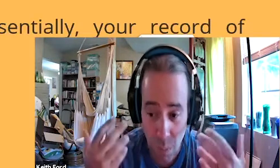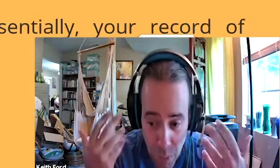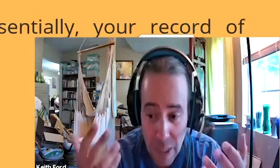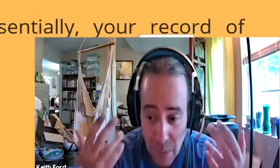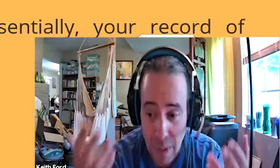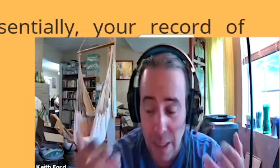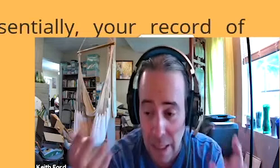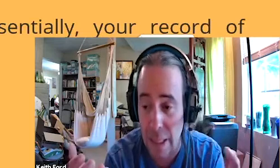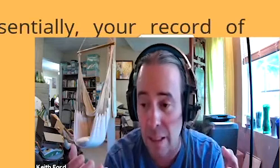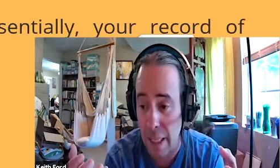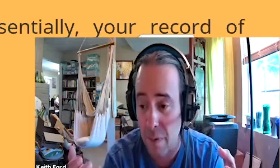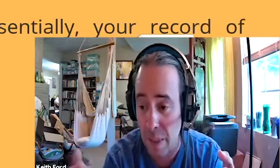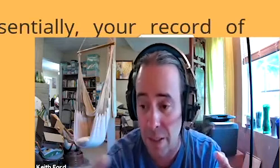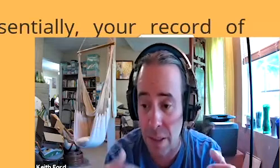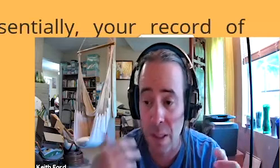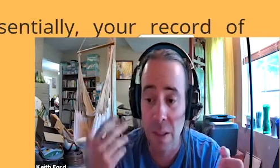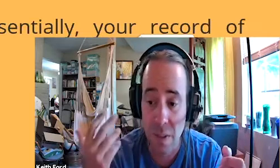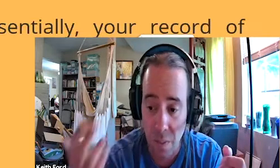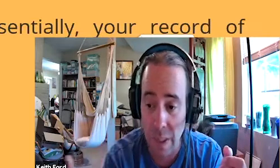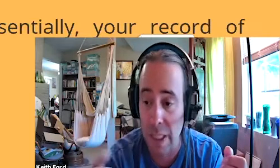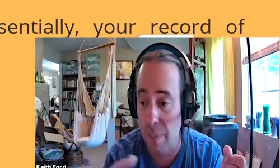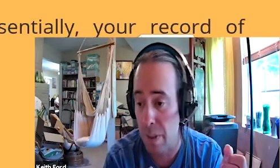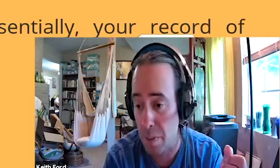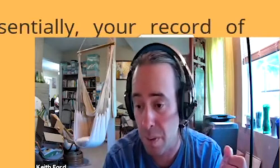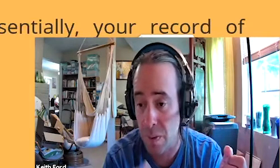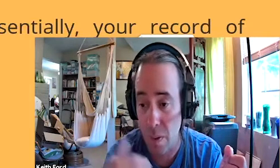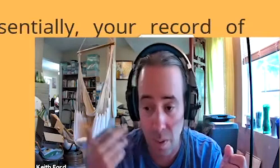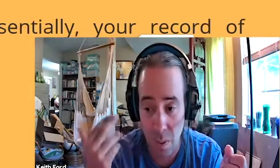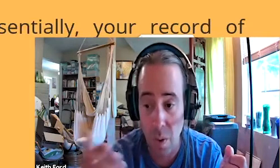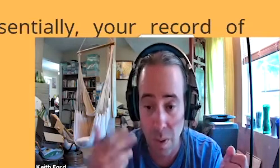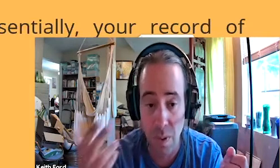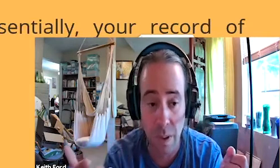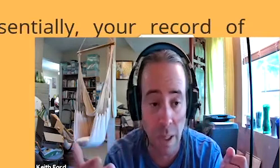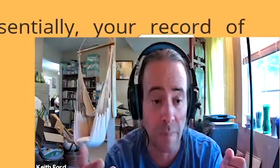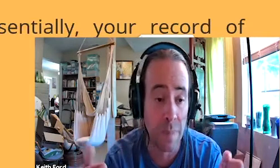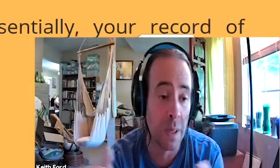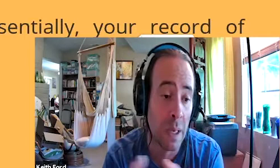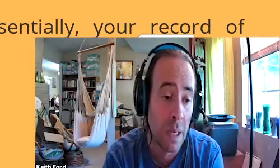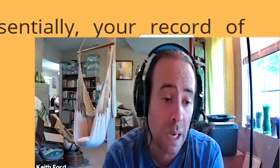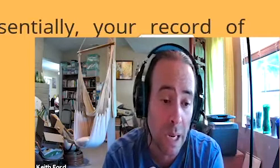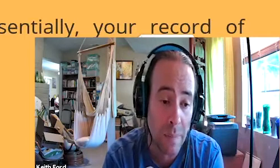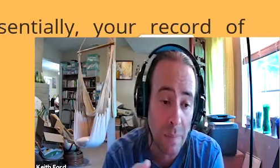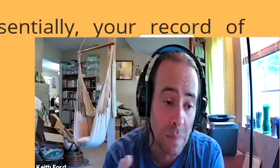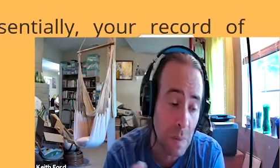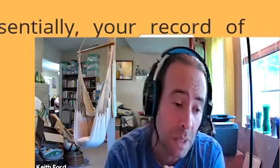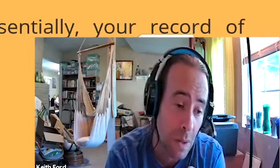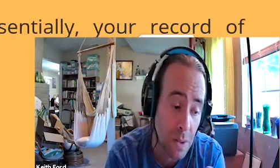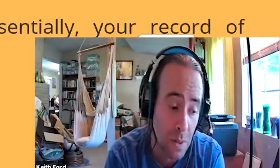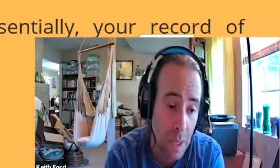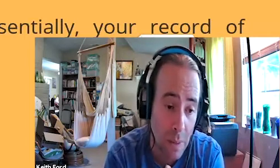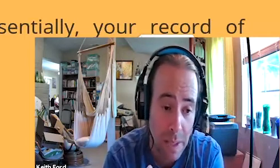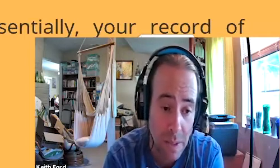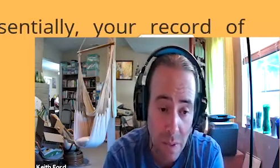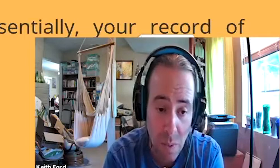we really, really need that information so that we can keep in touch with you so that you know what's going on.